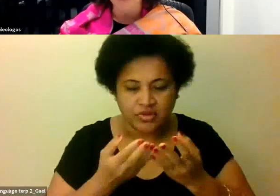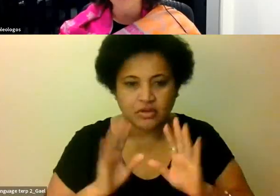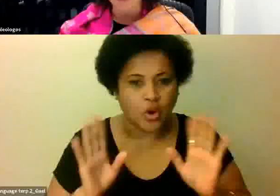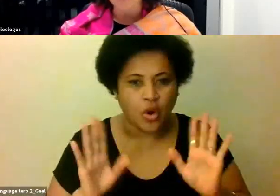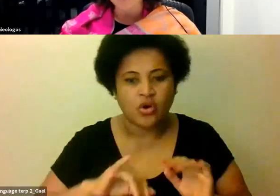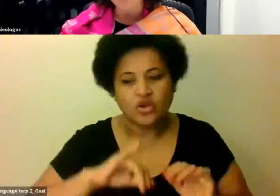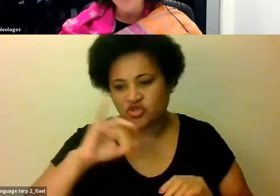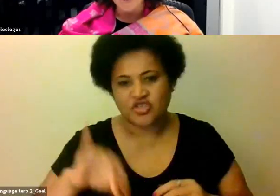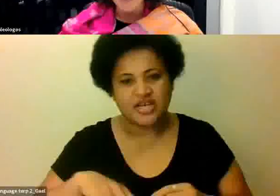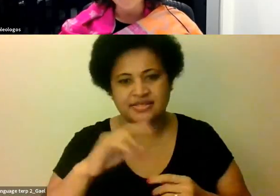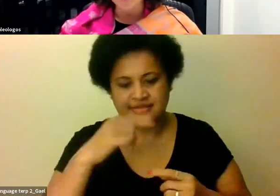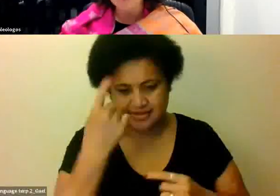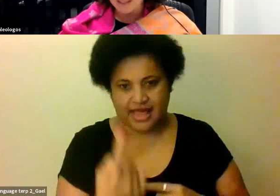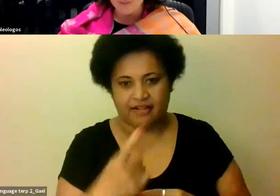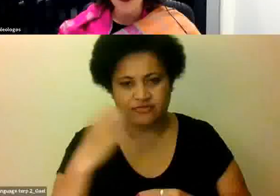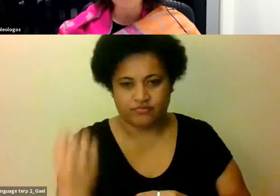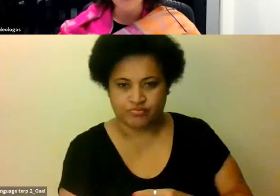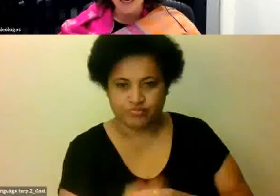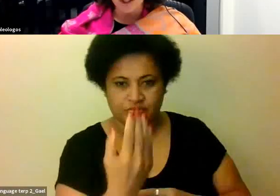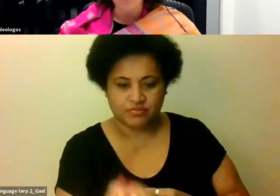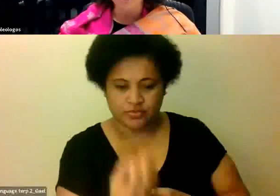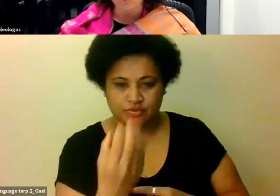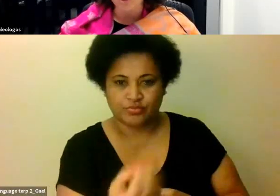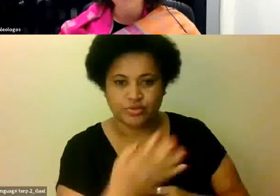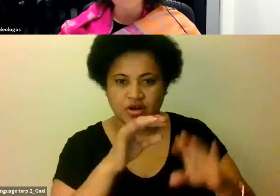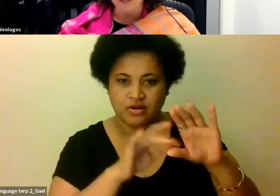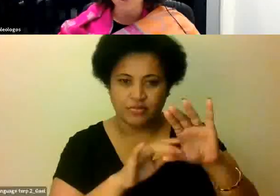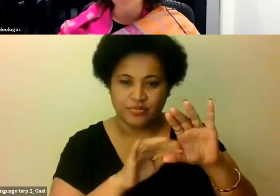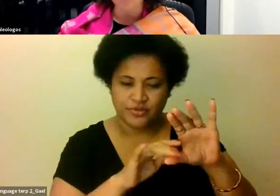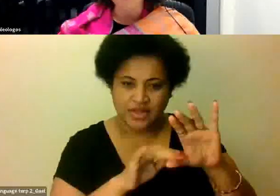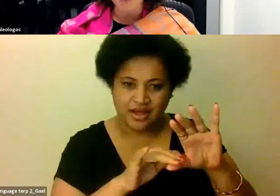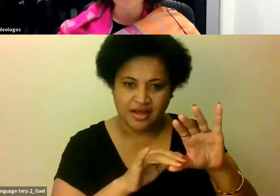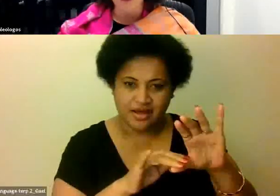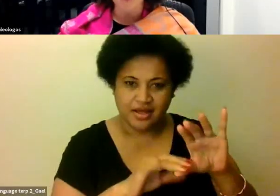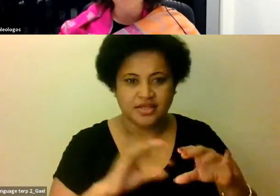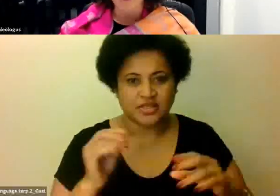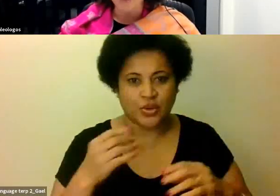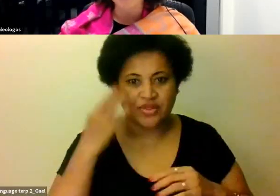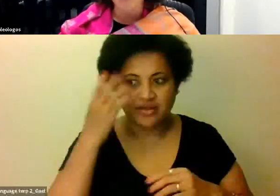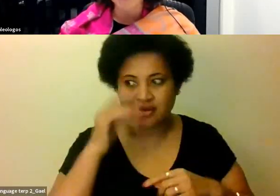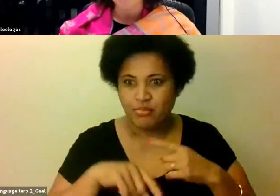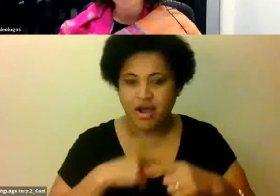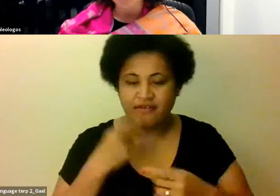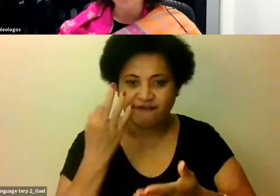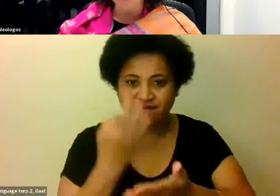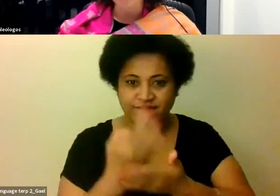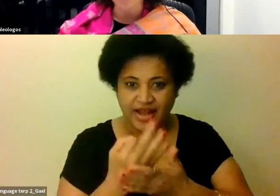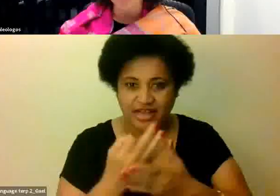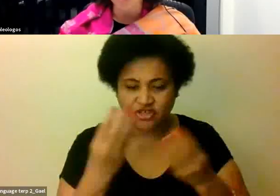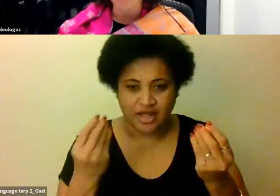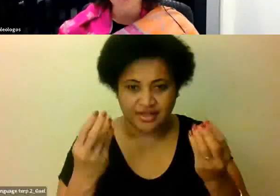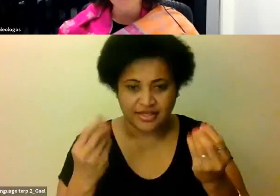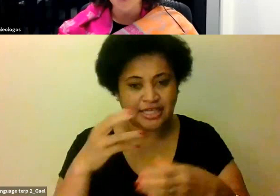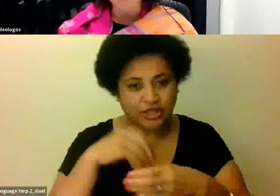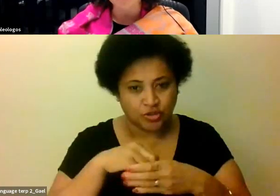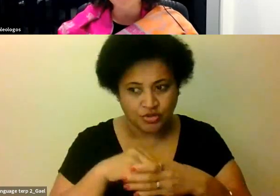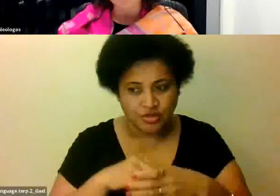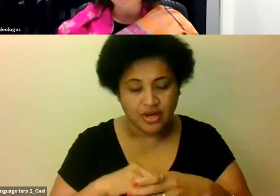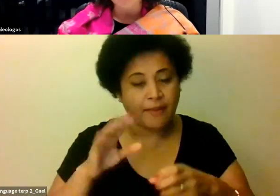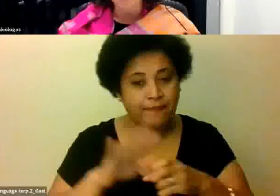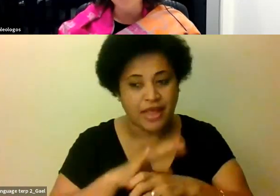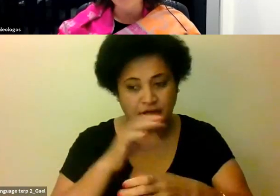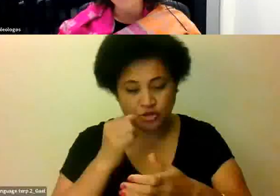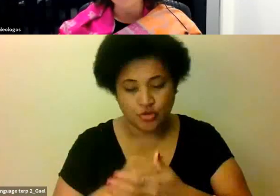system like this. Just thinking about financial inclusion and making sure that people have access to their social security